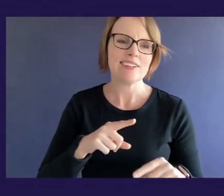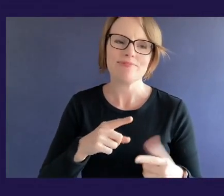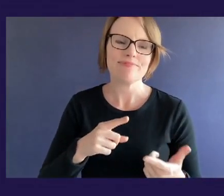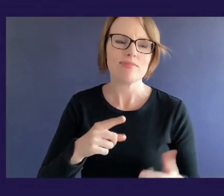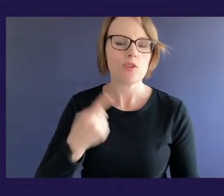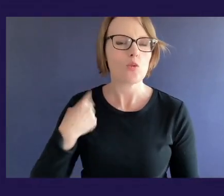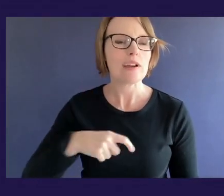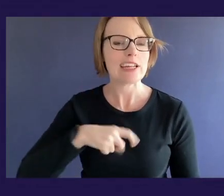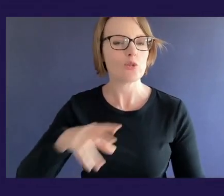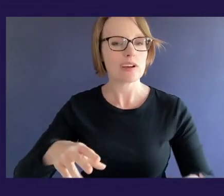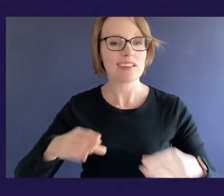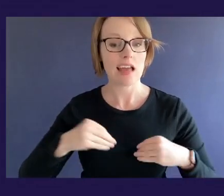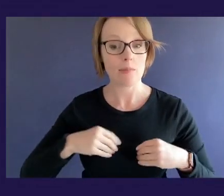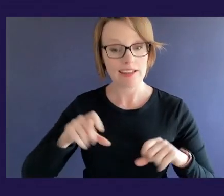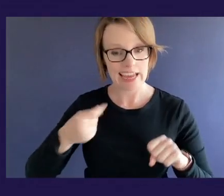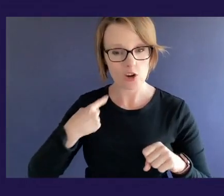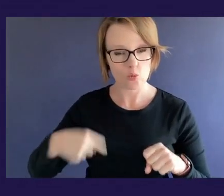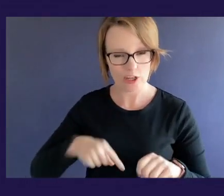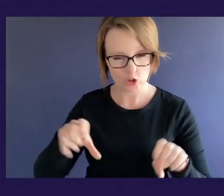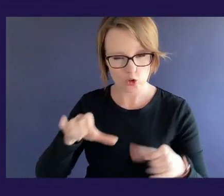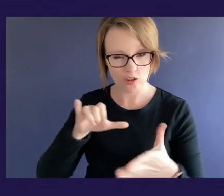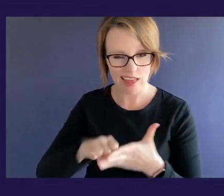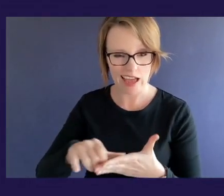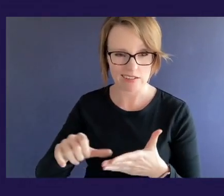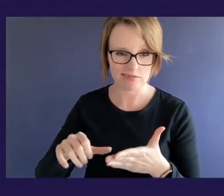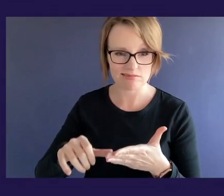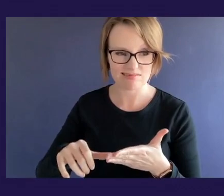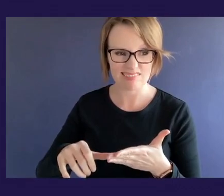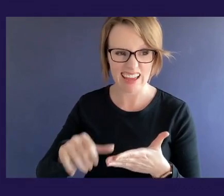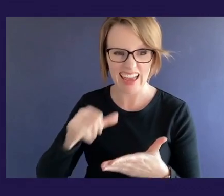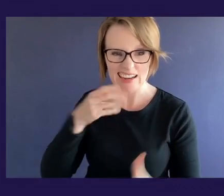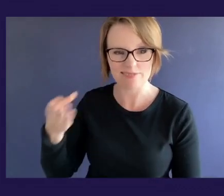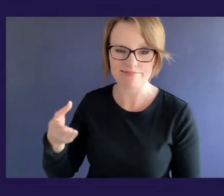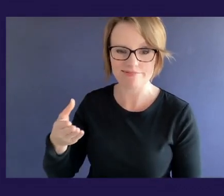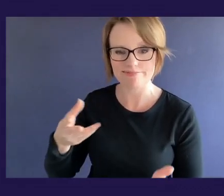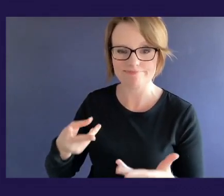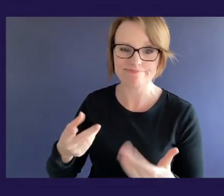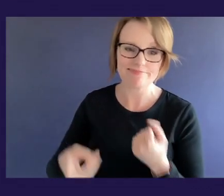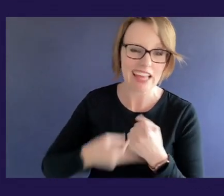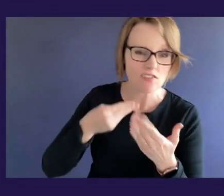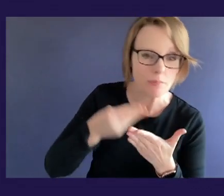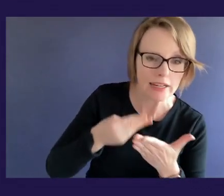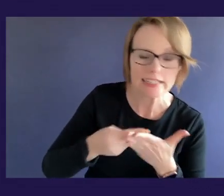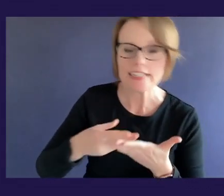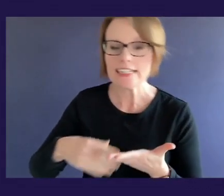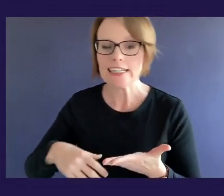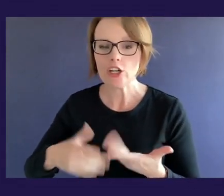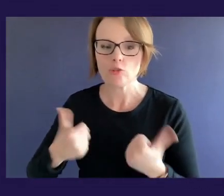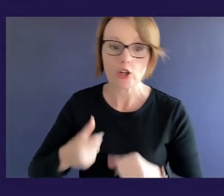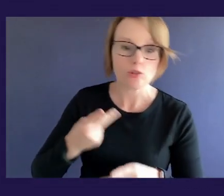do need to commit resources to that, this effort, if we want to scale up and make these